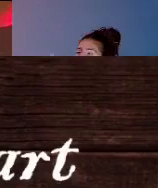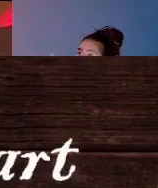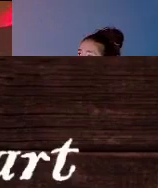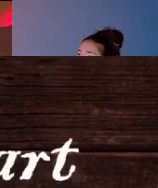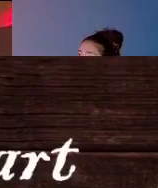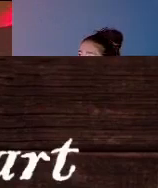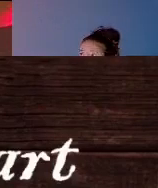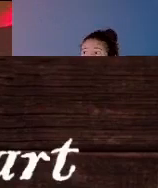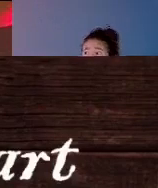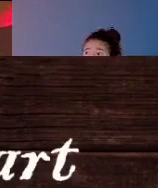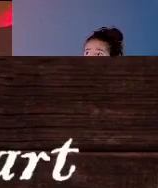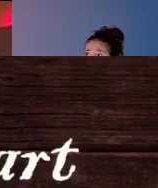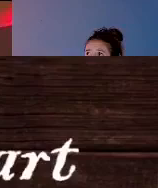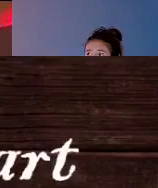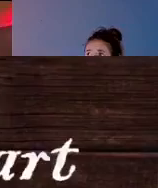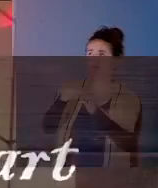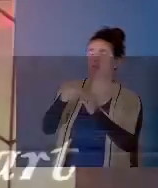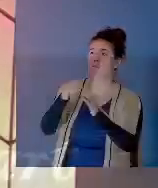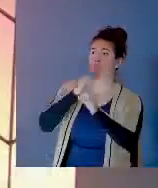sermon. In your name I pray.